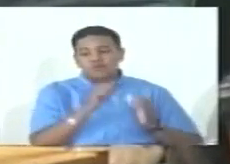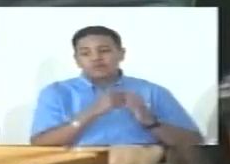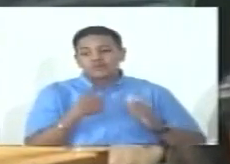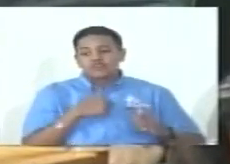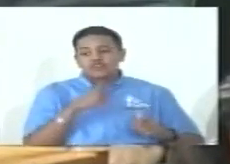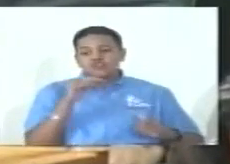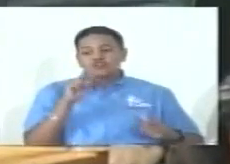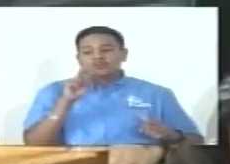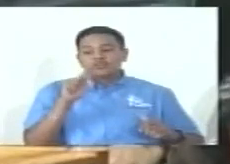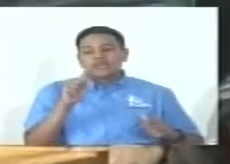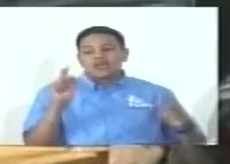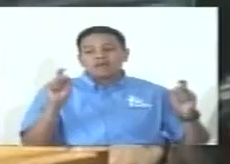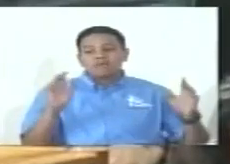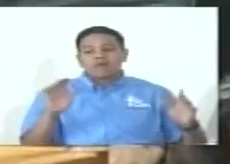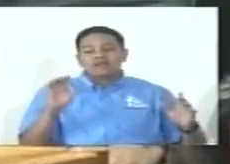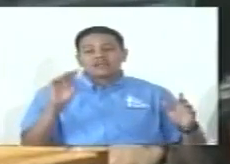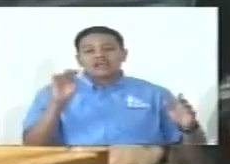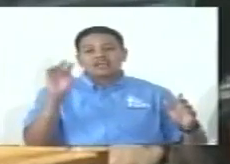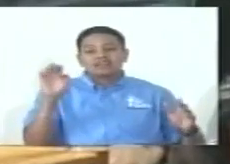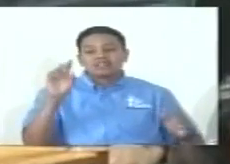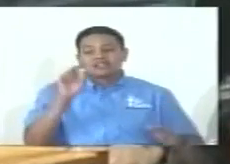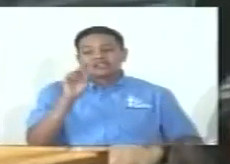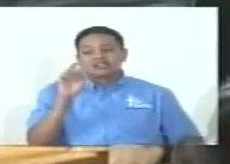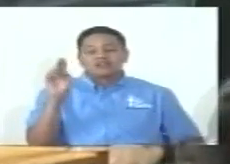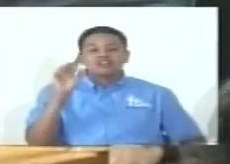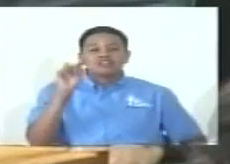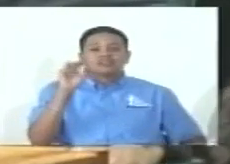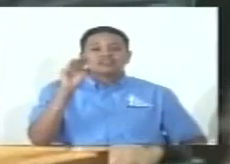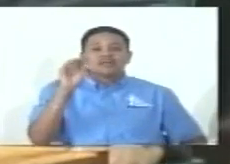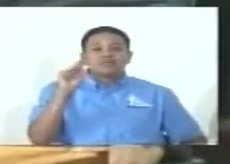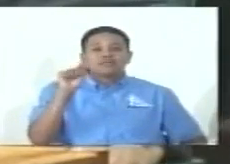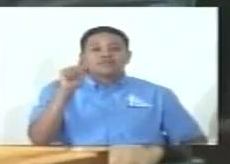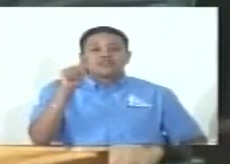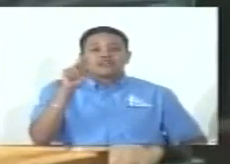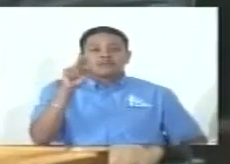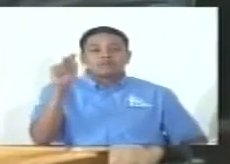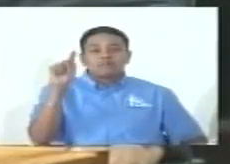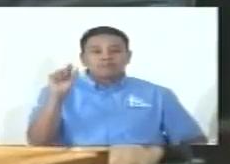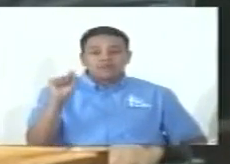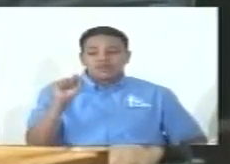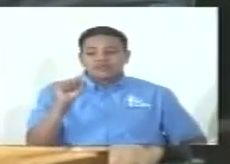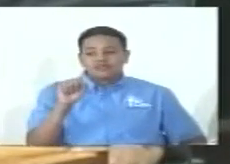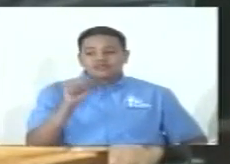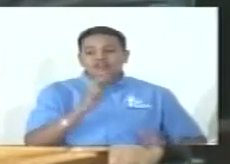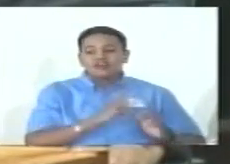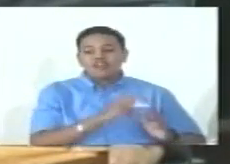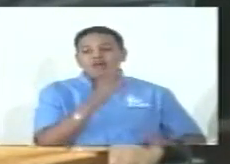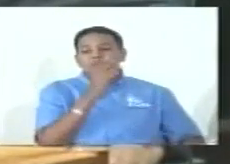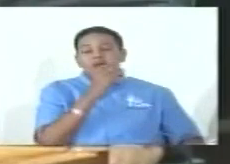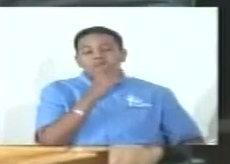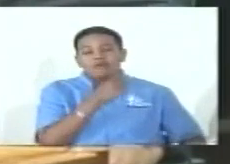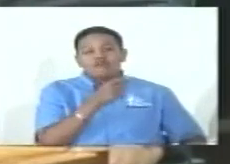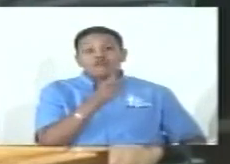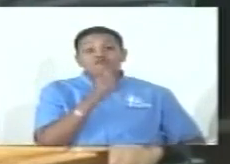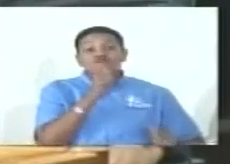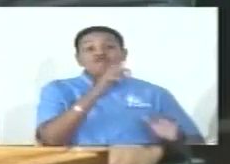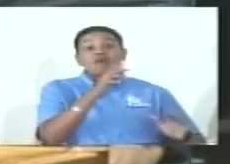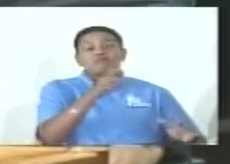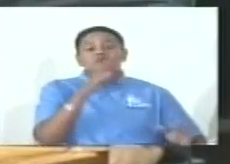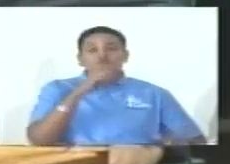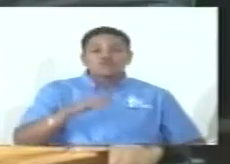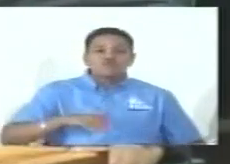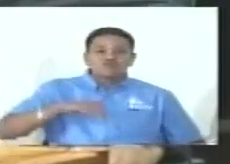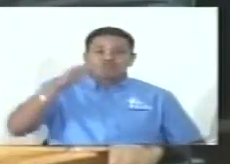management executive, Dr. Tamika Peertz. She affectionately called her mama. It was her grandmother who had raised her